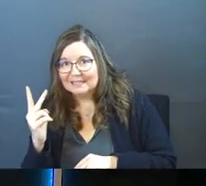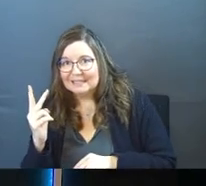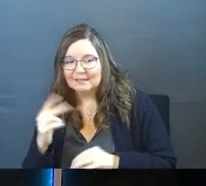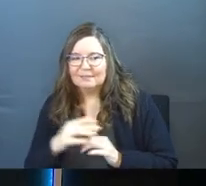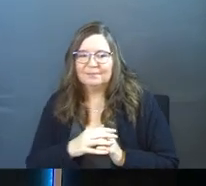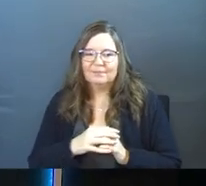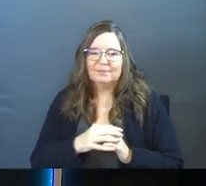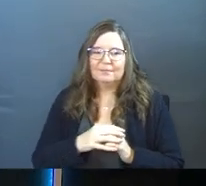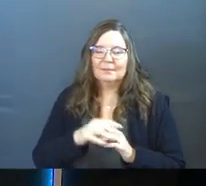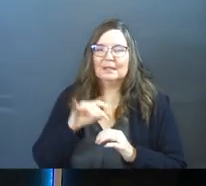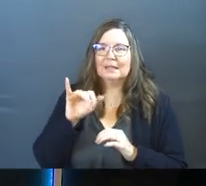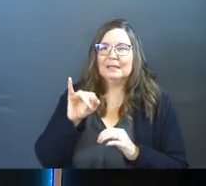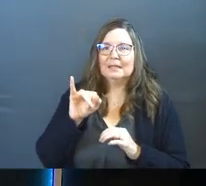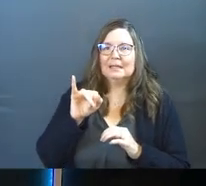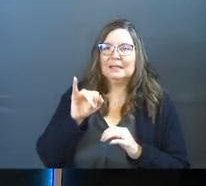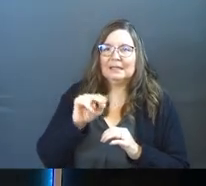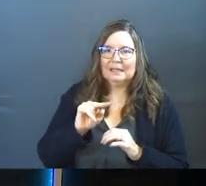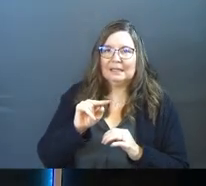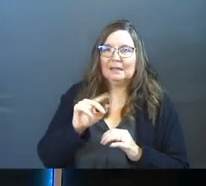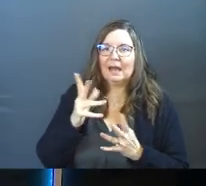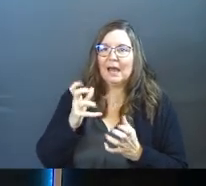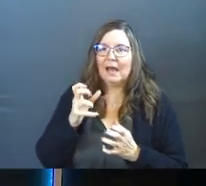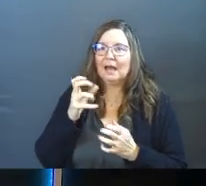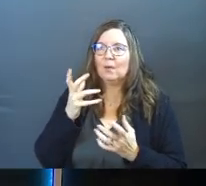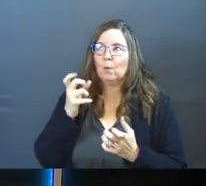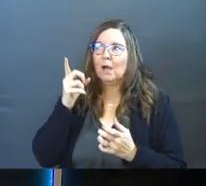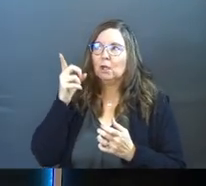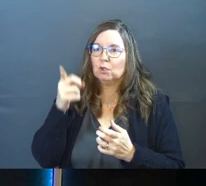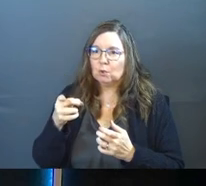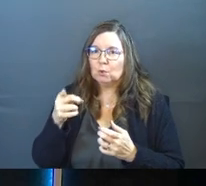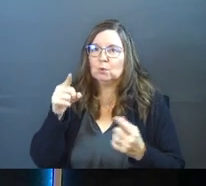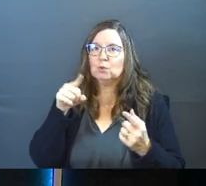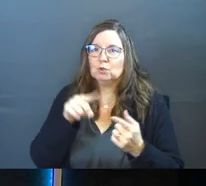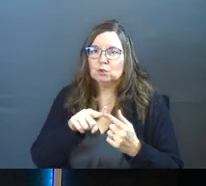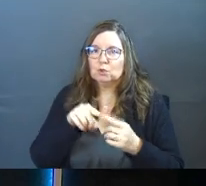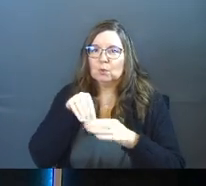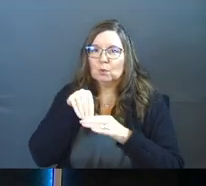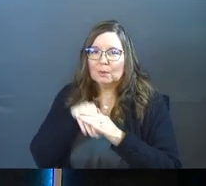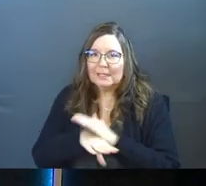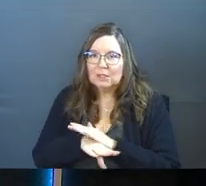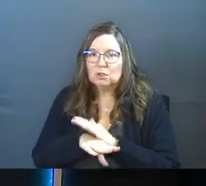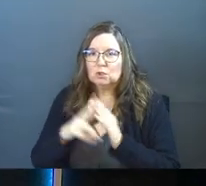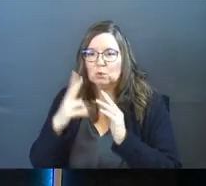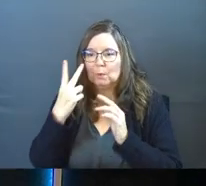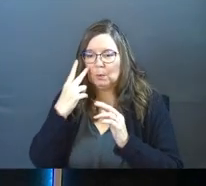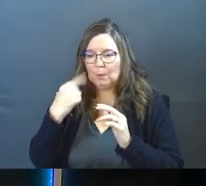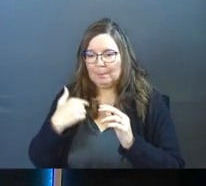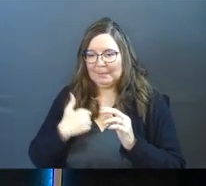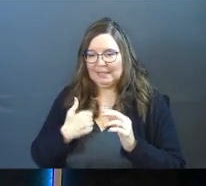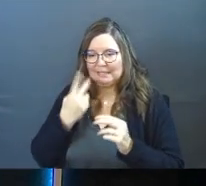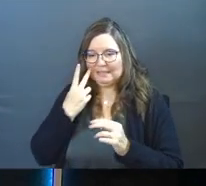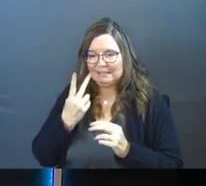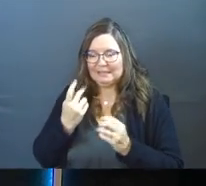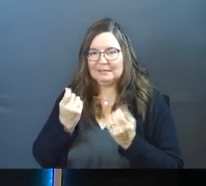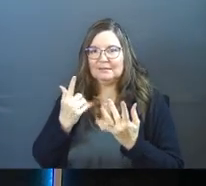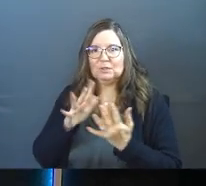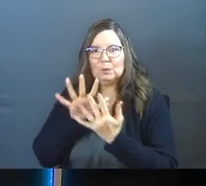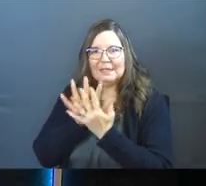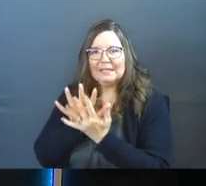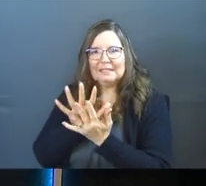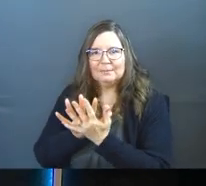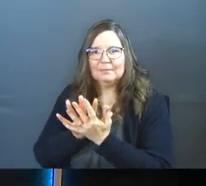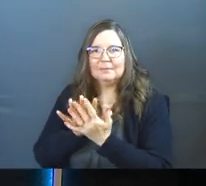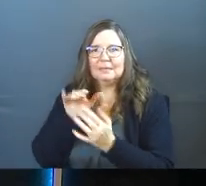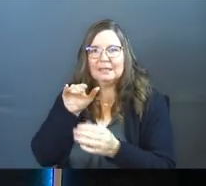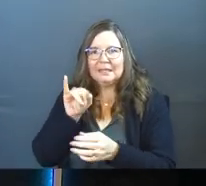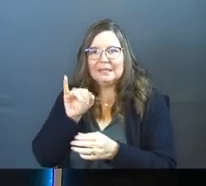Into me, see. I want you to into me, see. Right? God is like, I want you to into me see, and I want to into